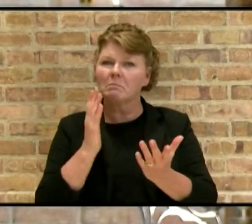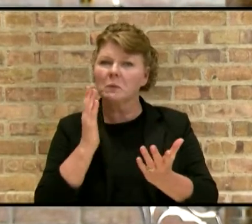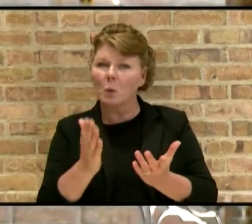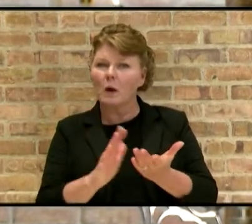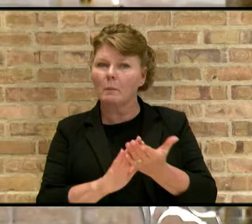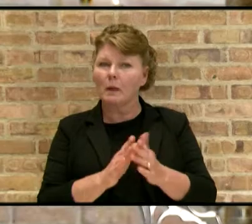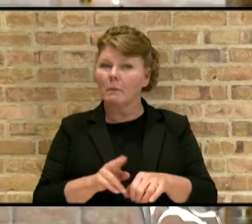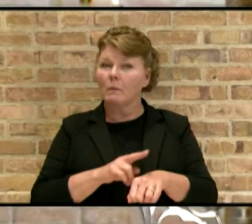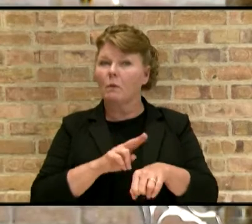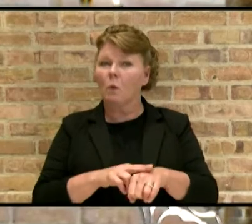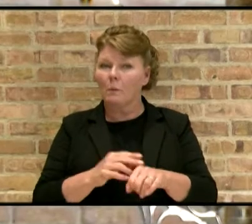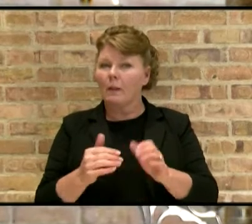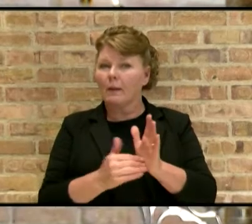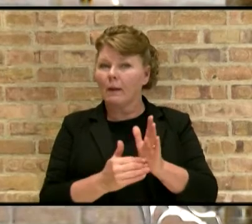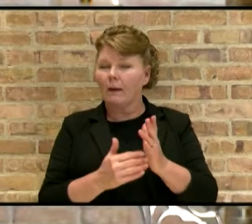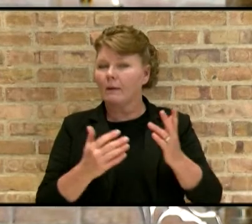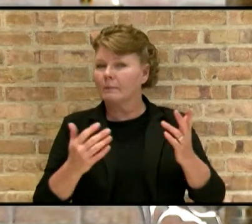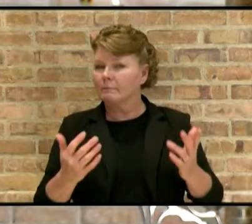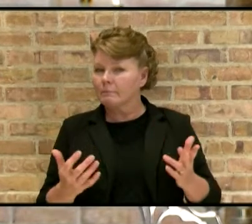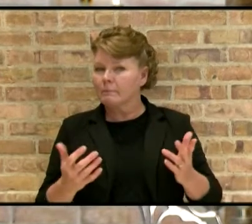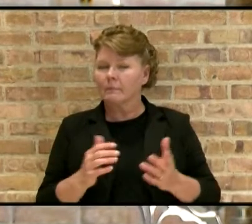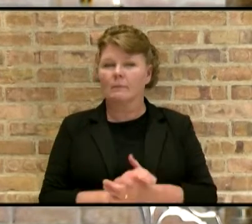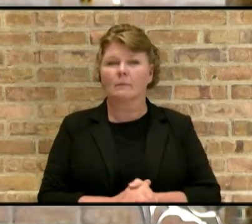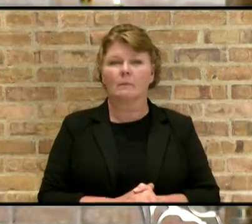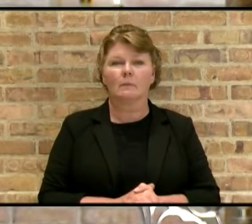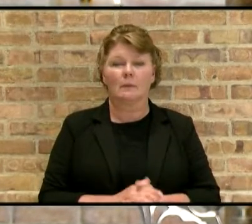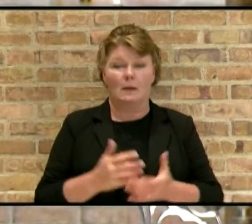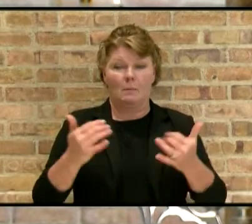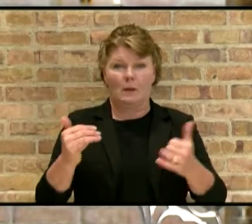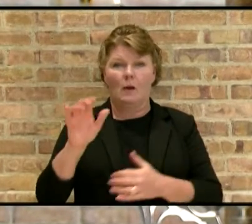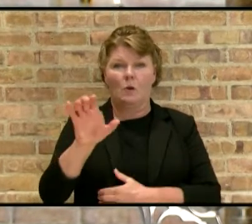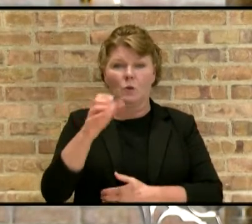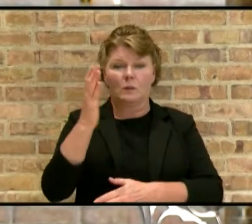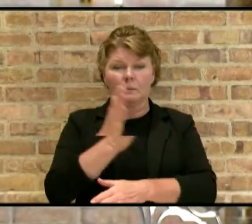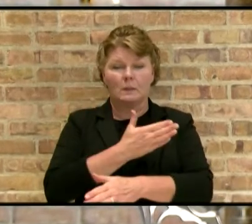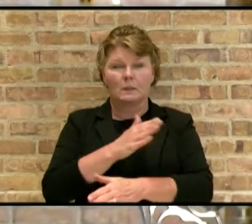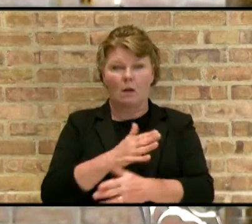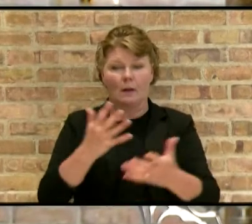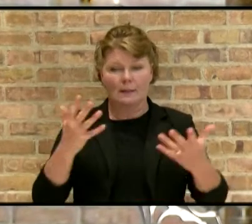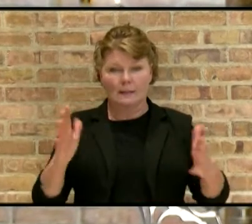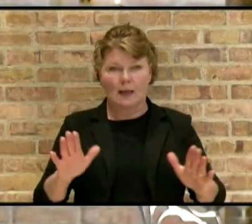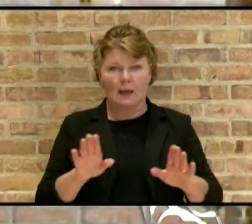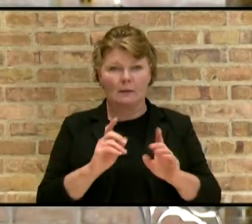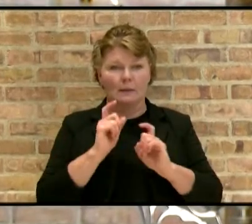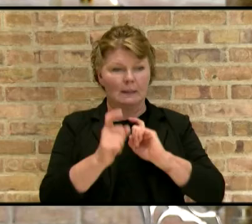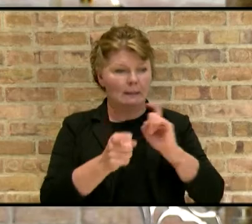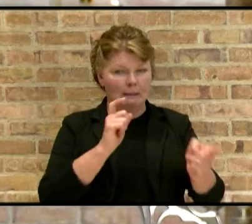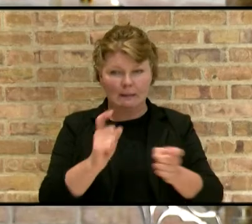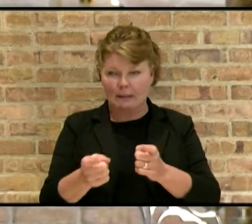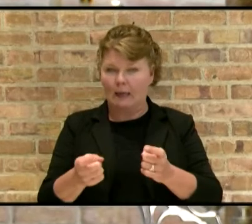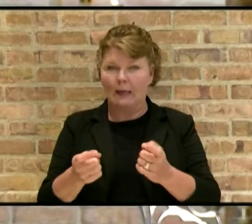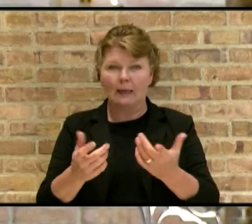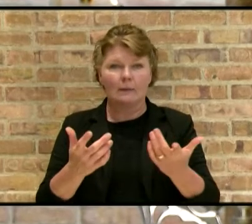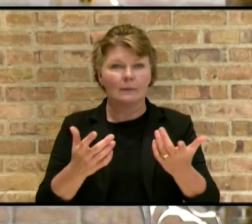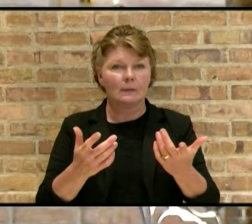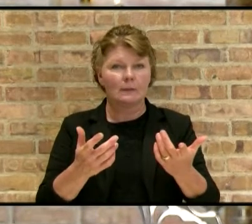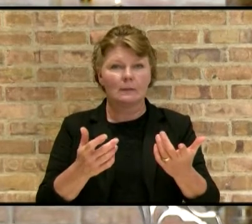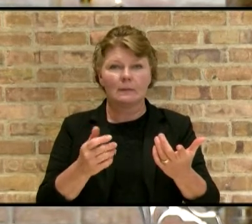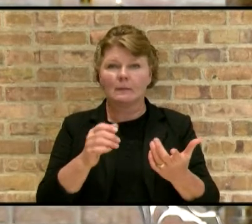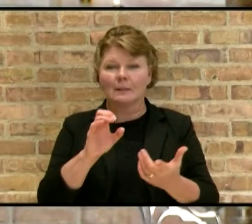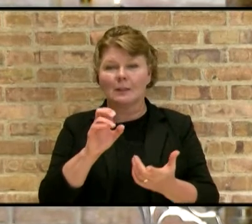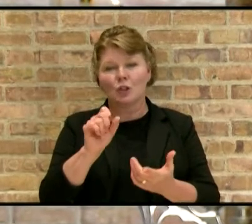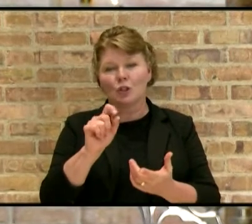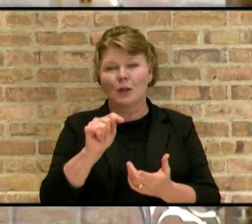normal. But now the Christmas carols have been sung, the gifts have been given, chestnuts have roasted on the